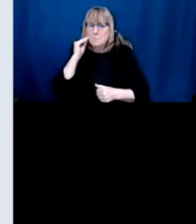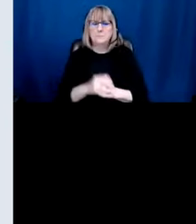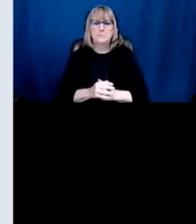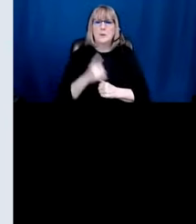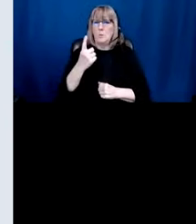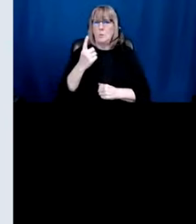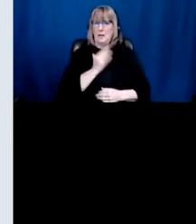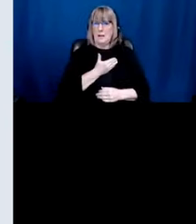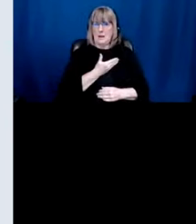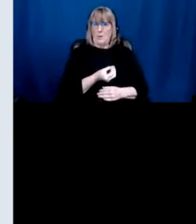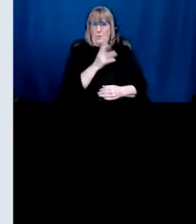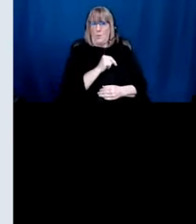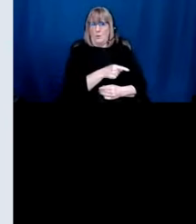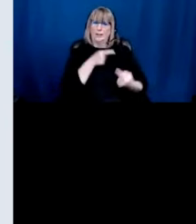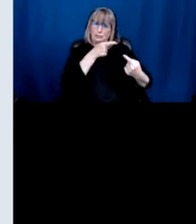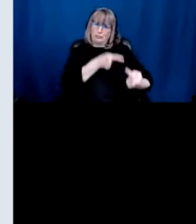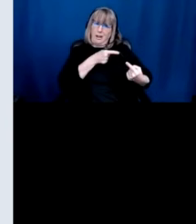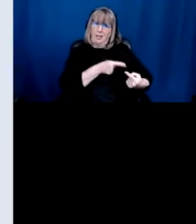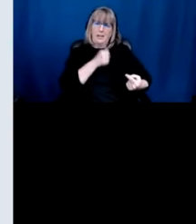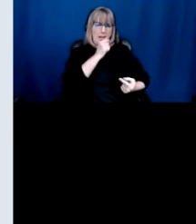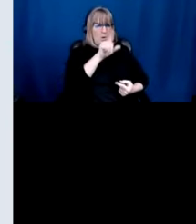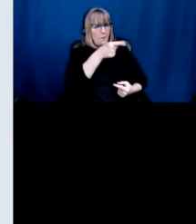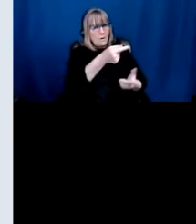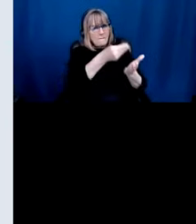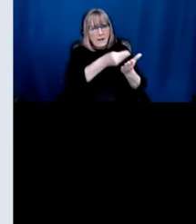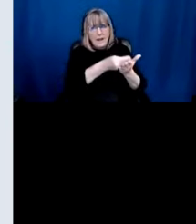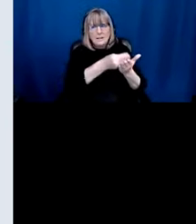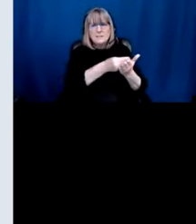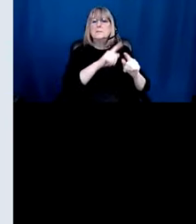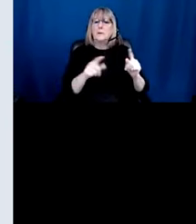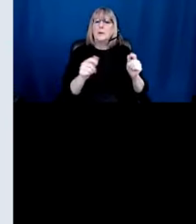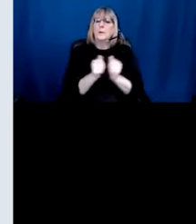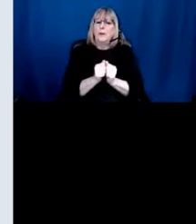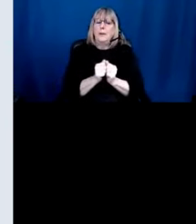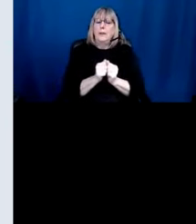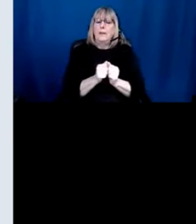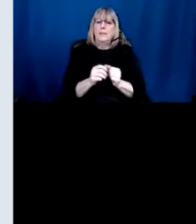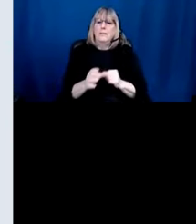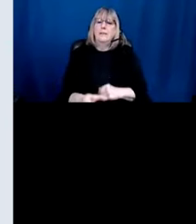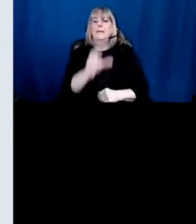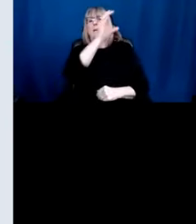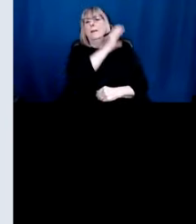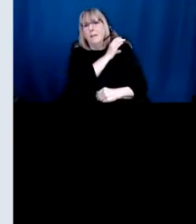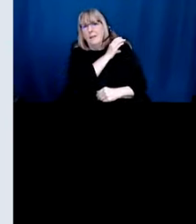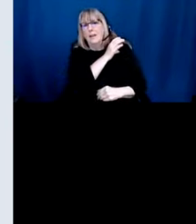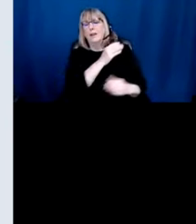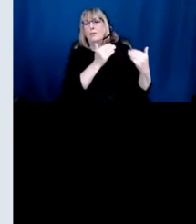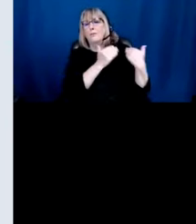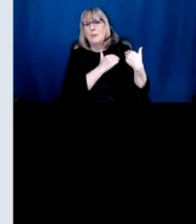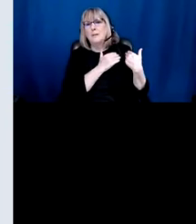was struggling not just with finances, but also with the absorbed responsibility of being the Uno de oldest.